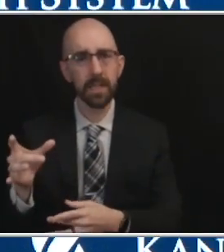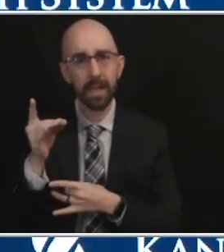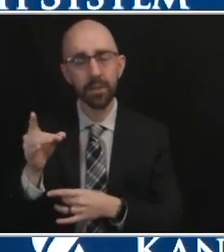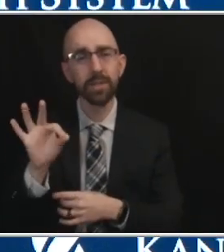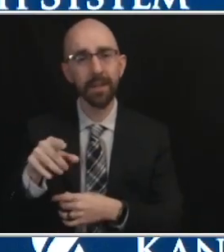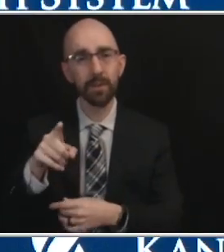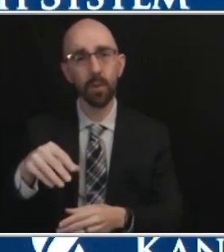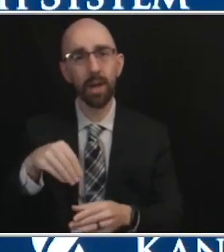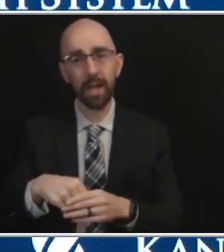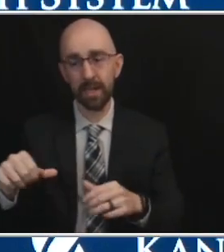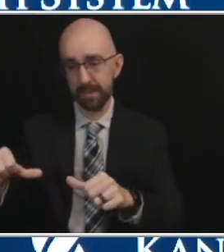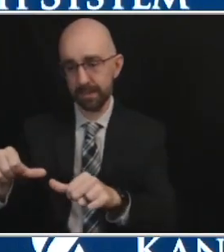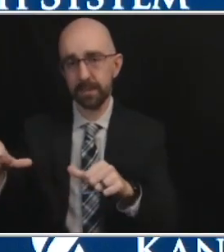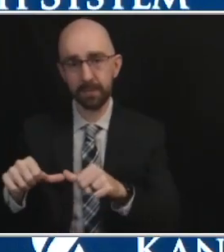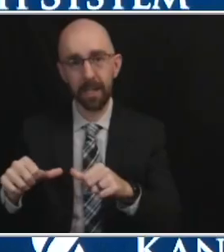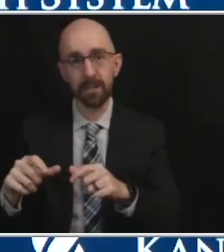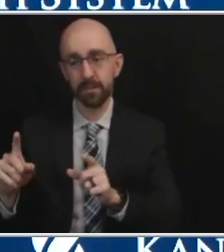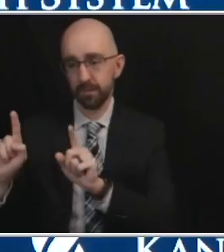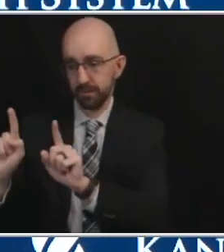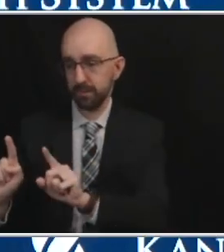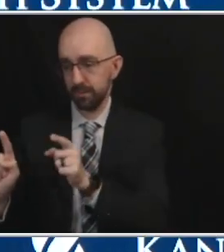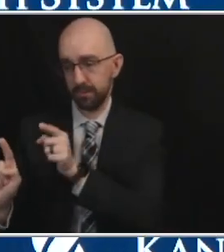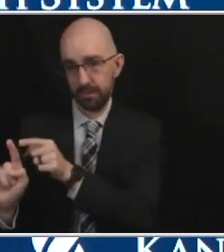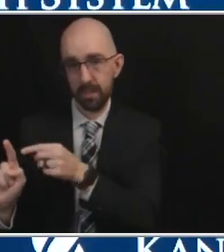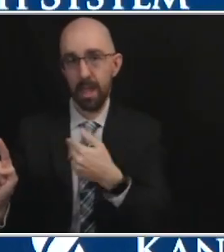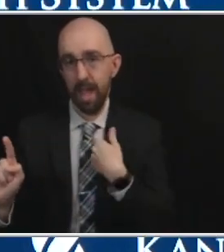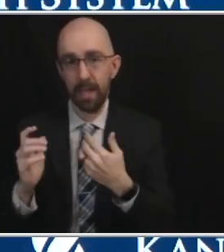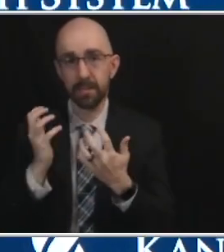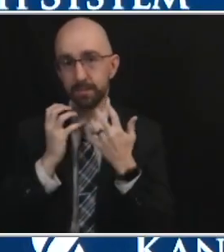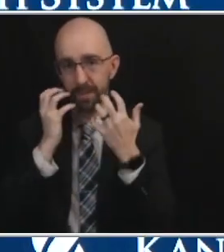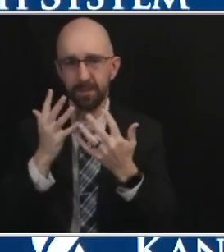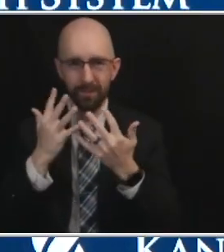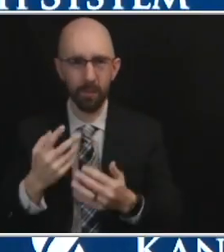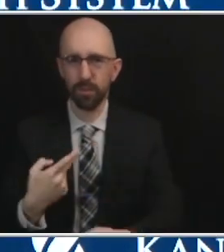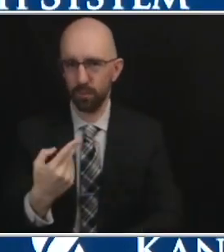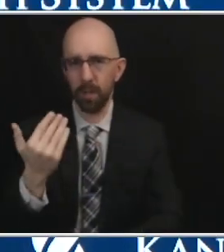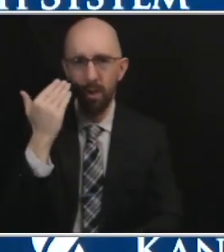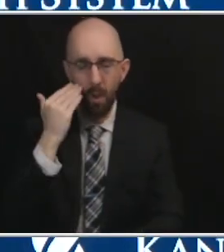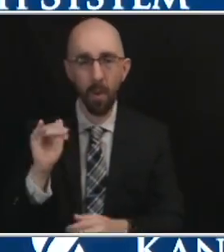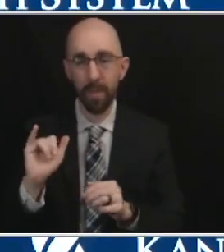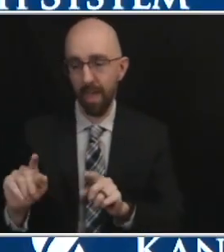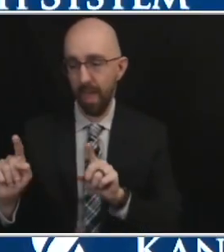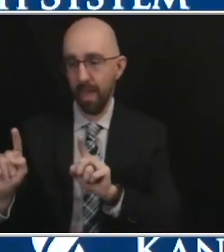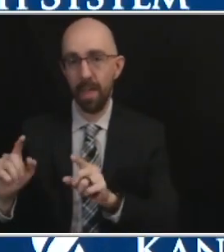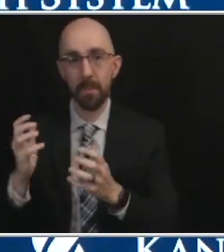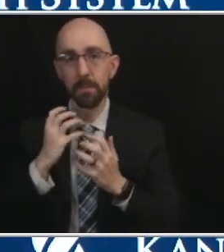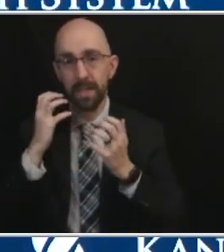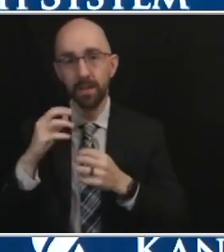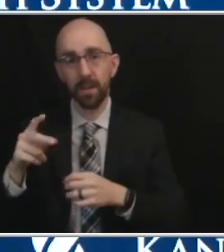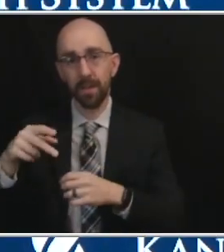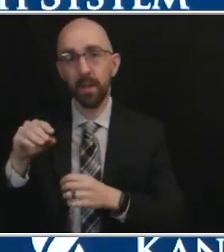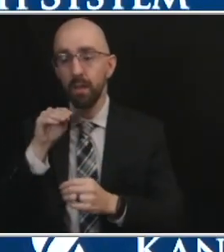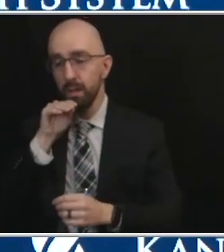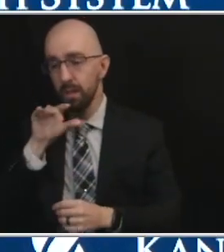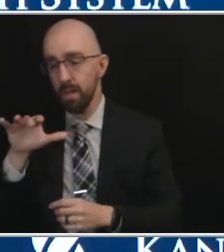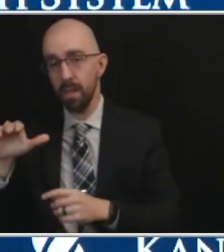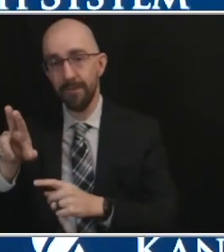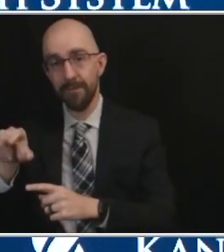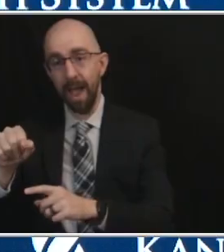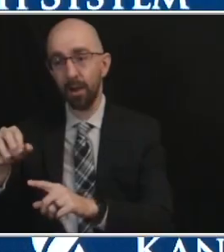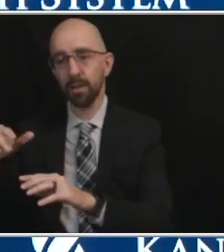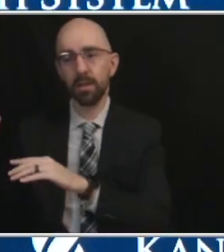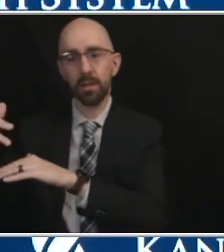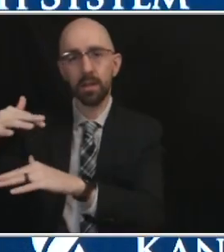space with somebody with measles. But unfortunately, Sean, as we know, that measles virus can linger in that space, such as